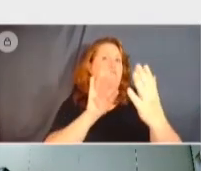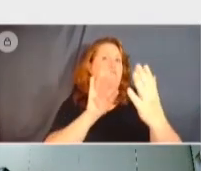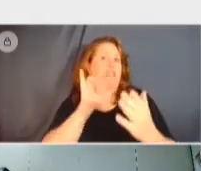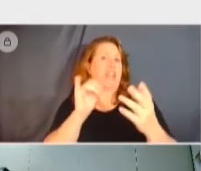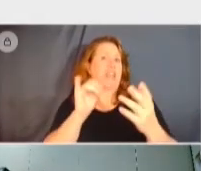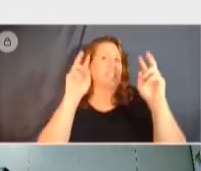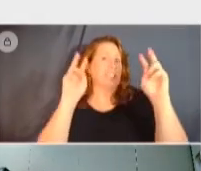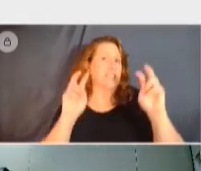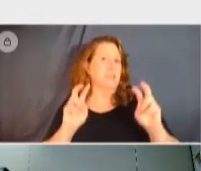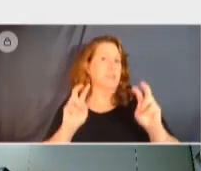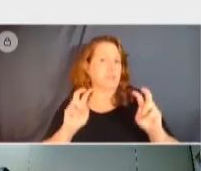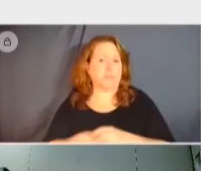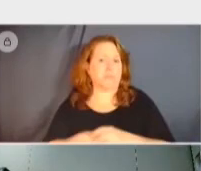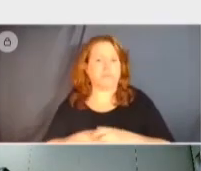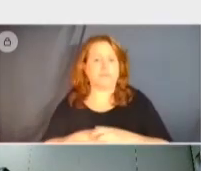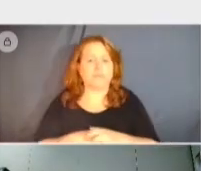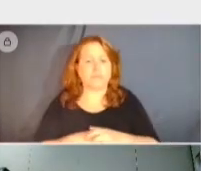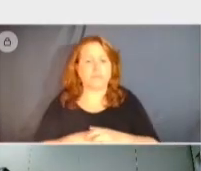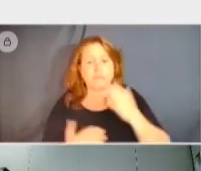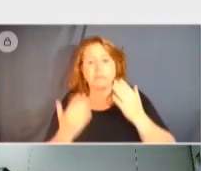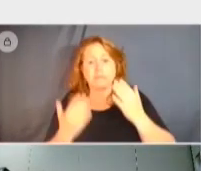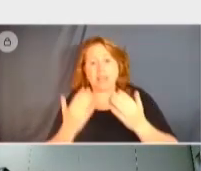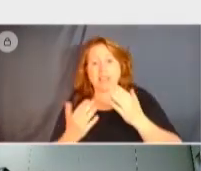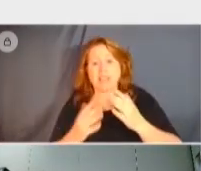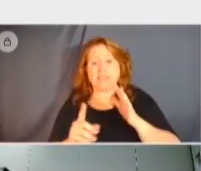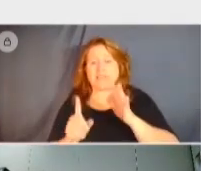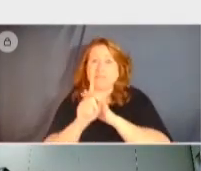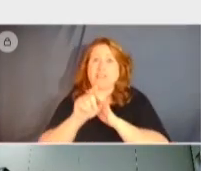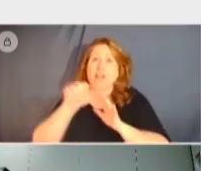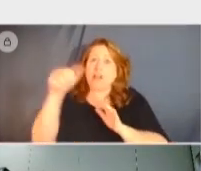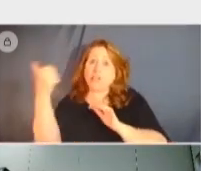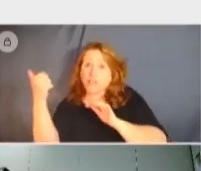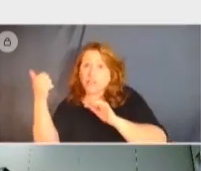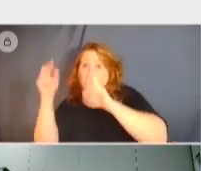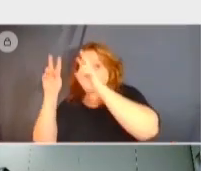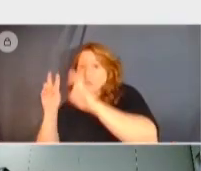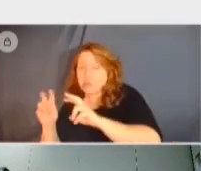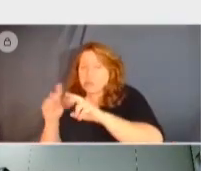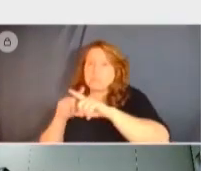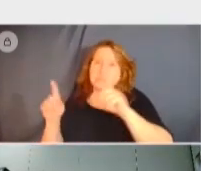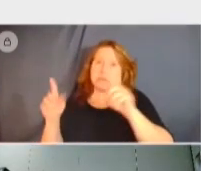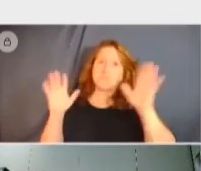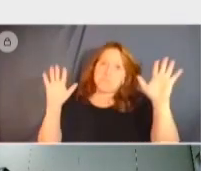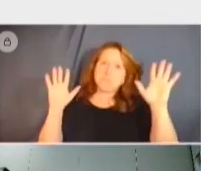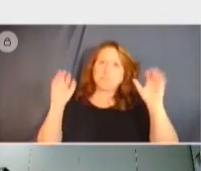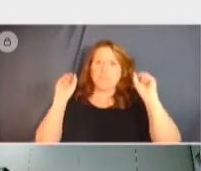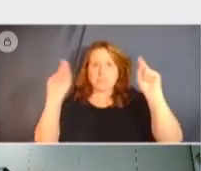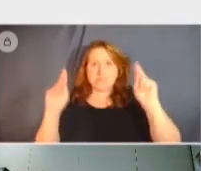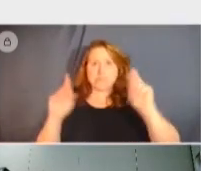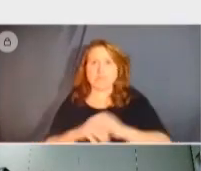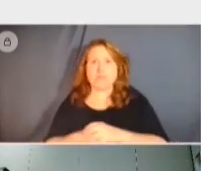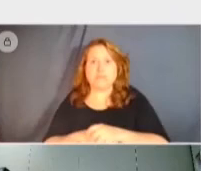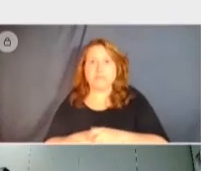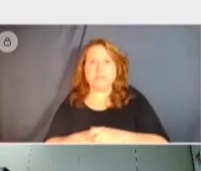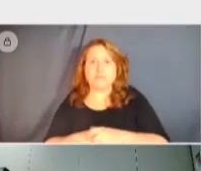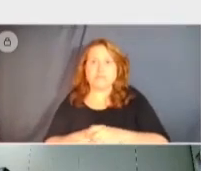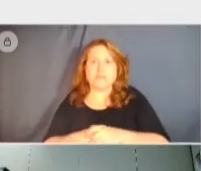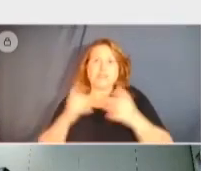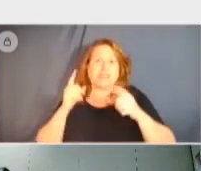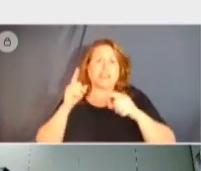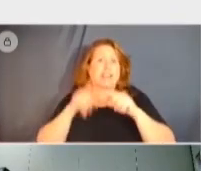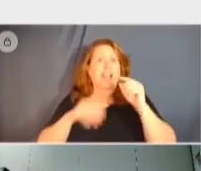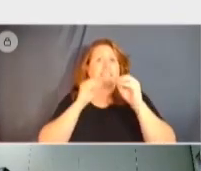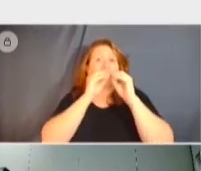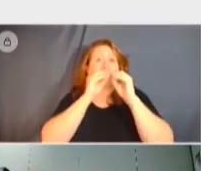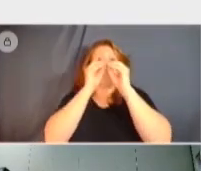Well, it may create other issues, but I guess that would be up to the legislature. You know, we can't fix everything they do. I do think, I do